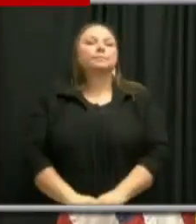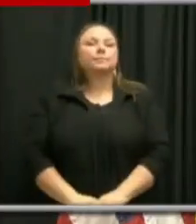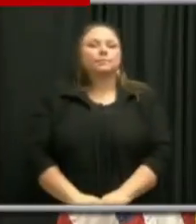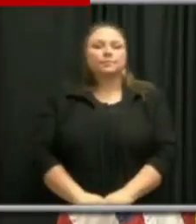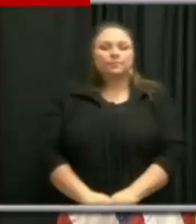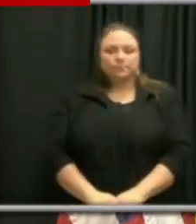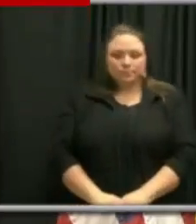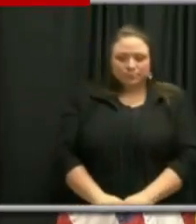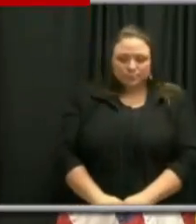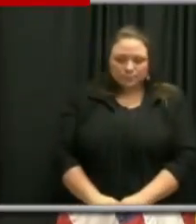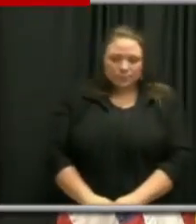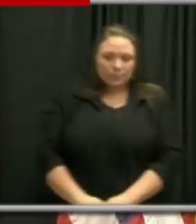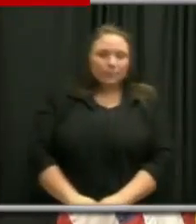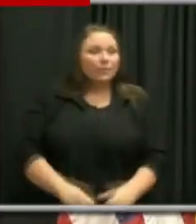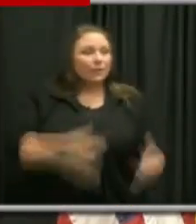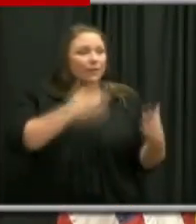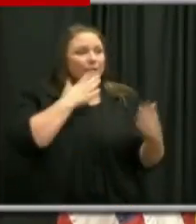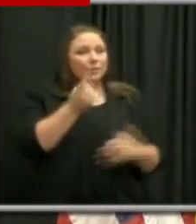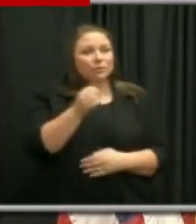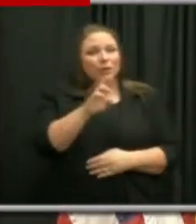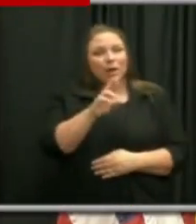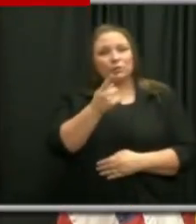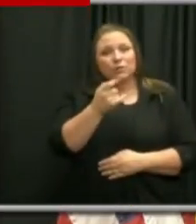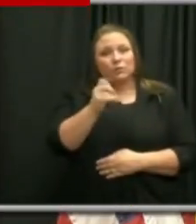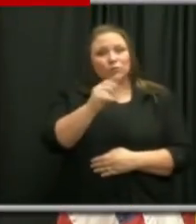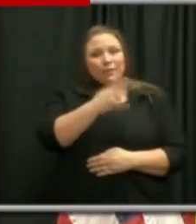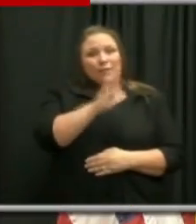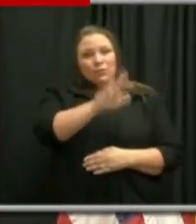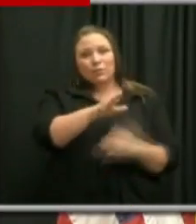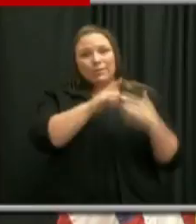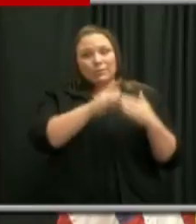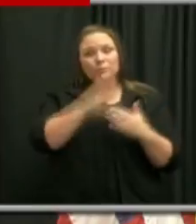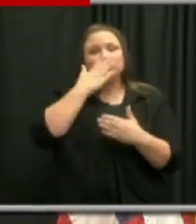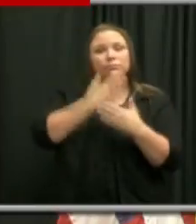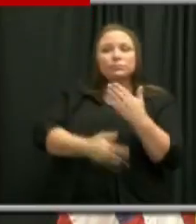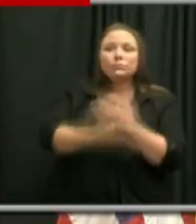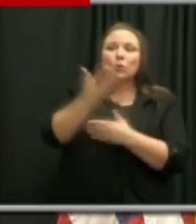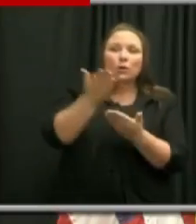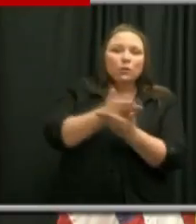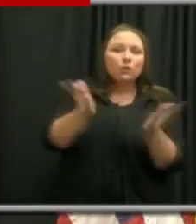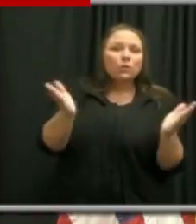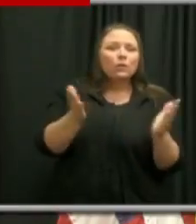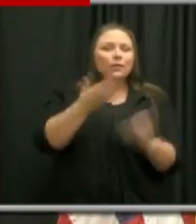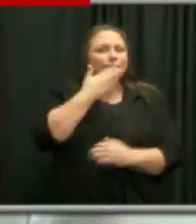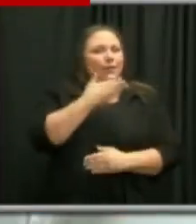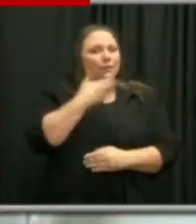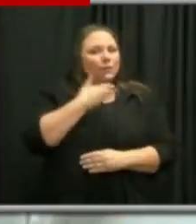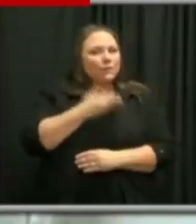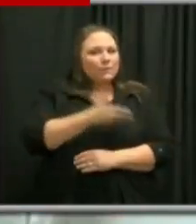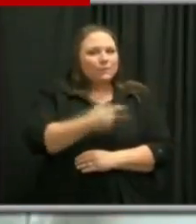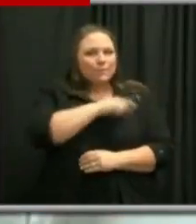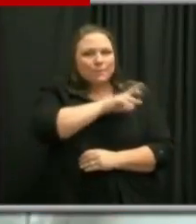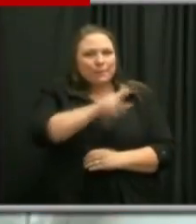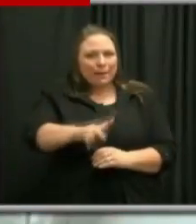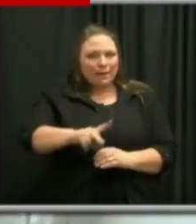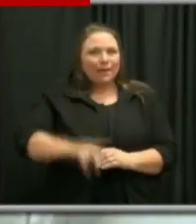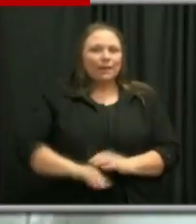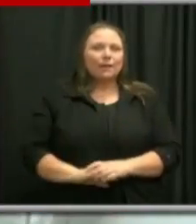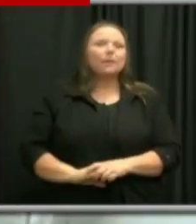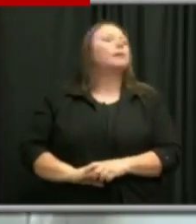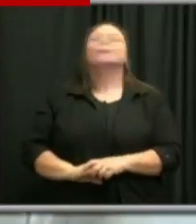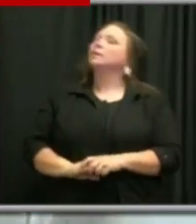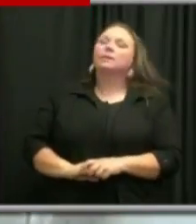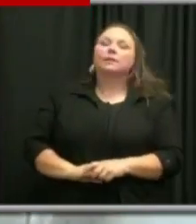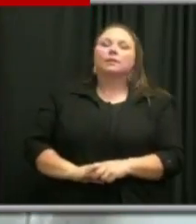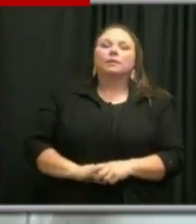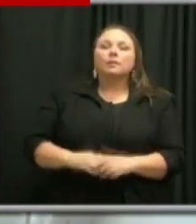Well, thank you, Dr. Hildreth, for your leadership, and good morning, everyone. Thank you, Mayor Cooper, for inviting me back to speak. When I